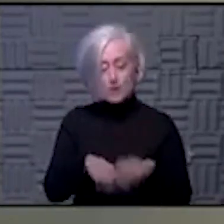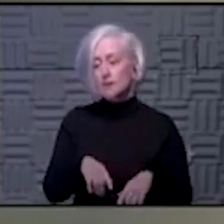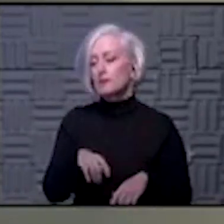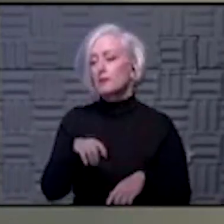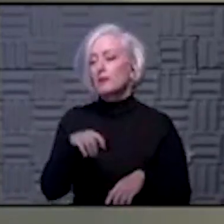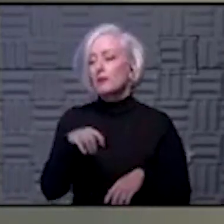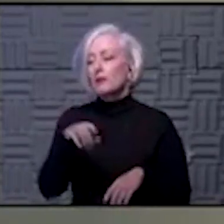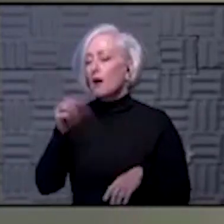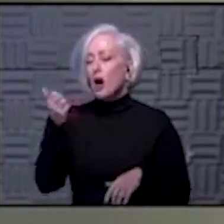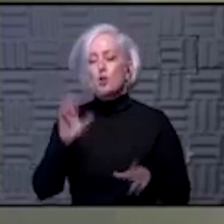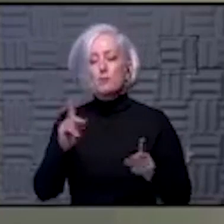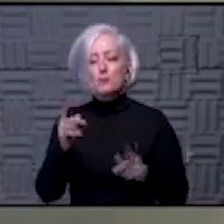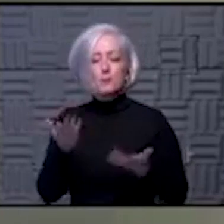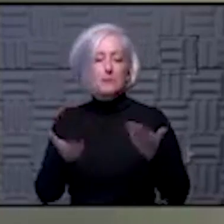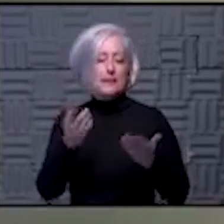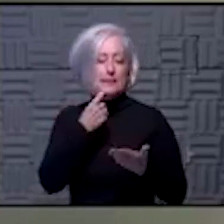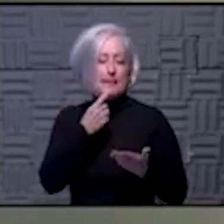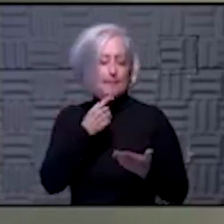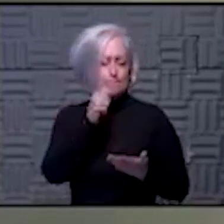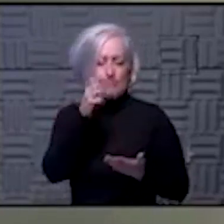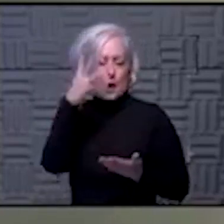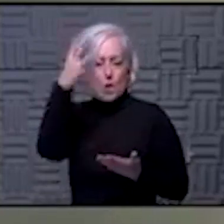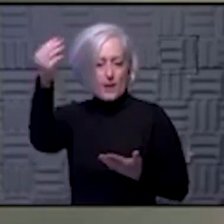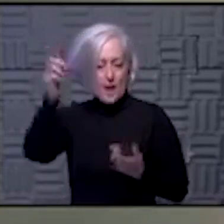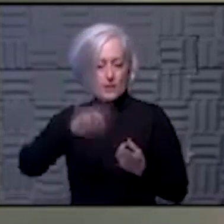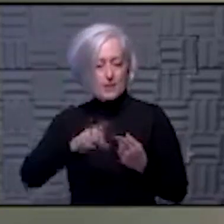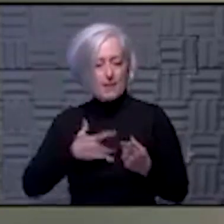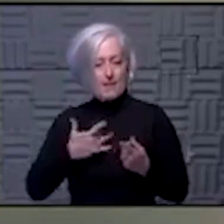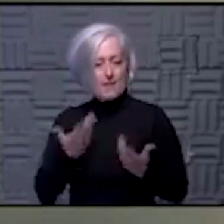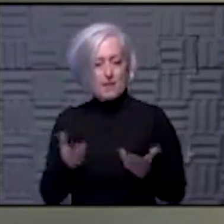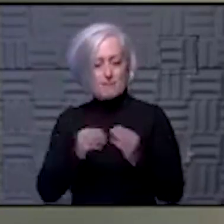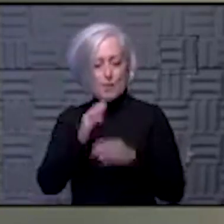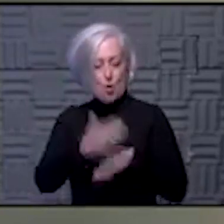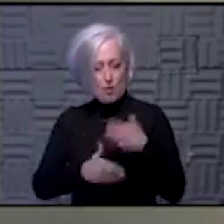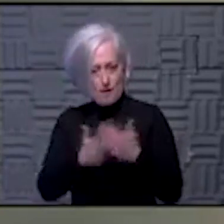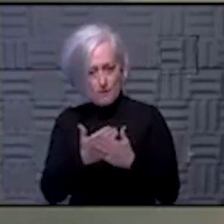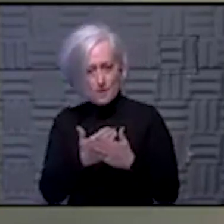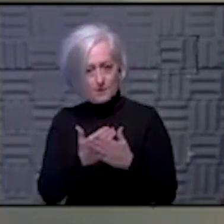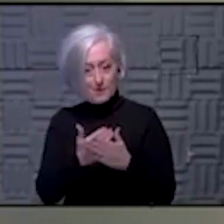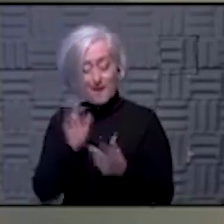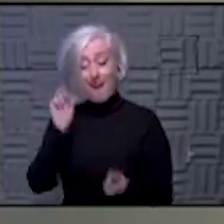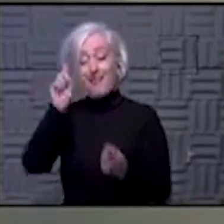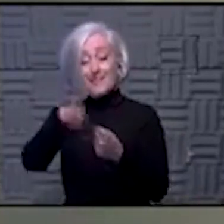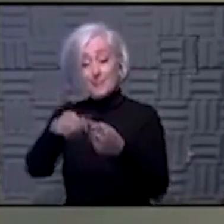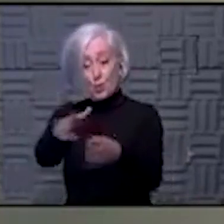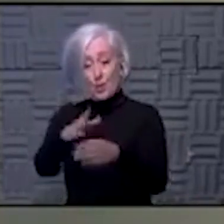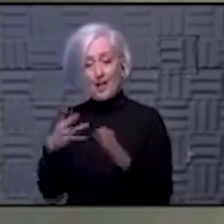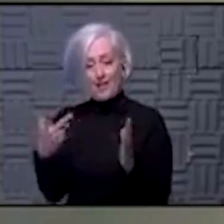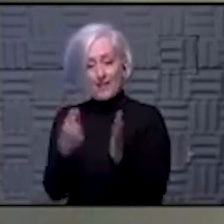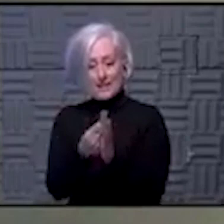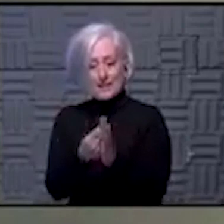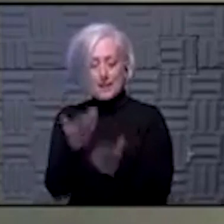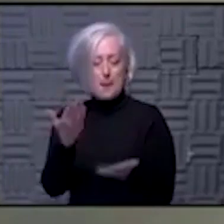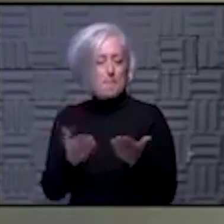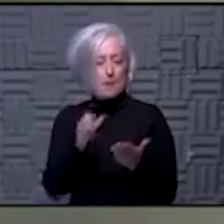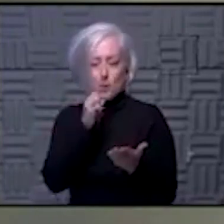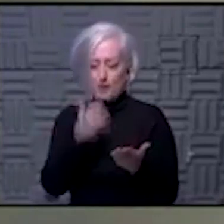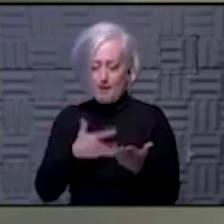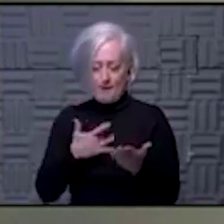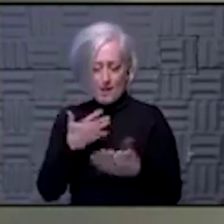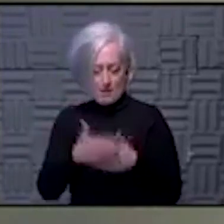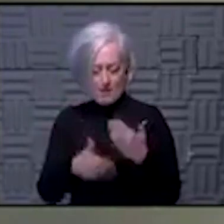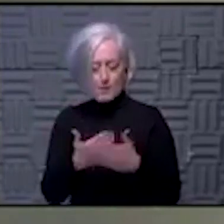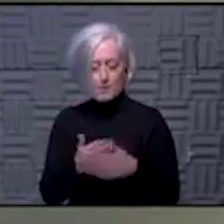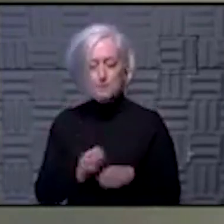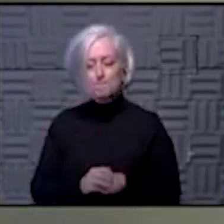out until I feel comfortable. And until there is that vaccine available, I don't know if that's going to happen. So, but again, I thought your